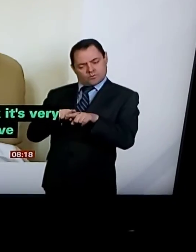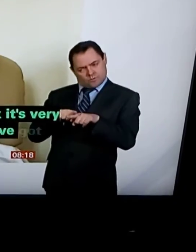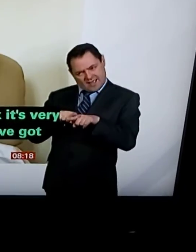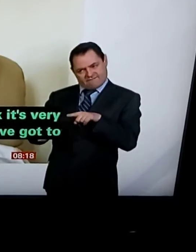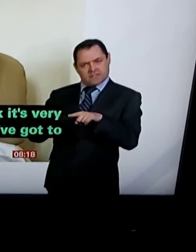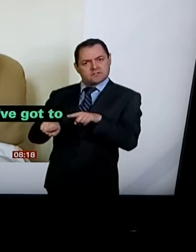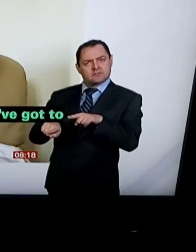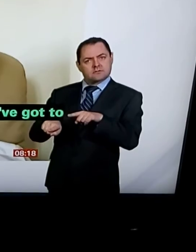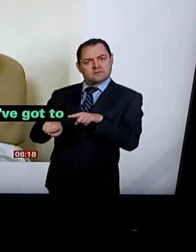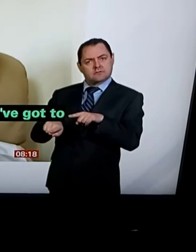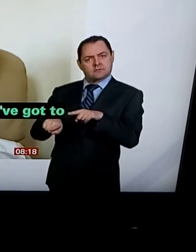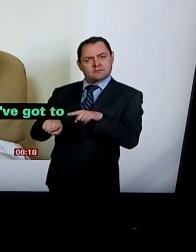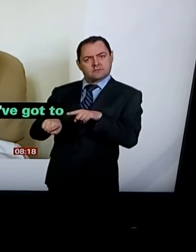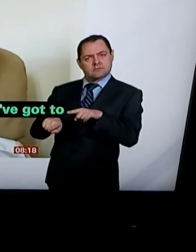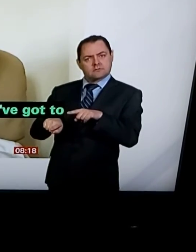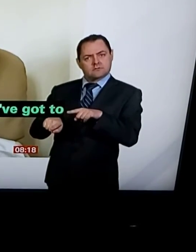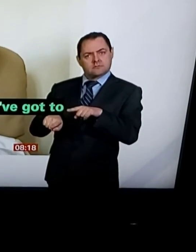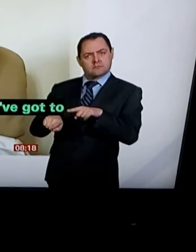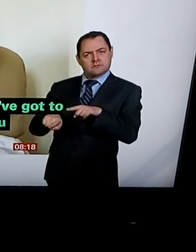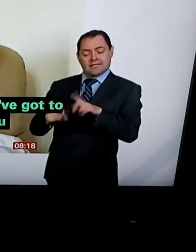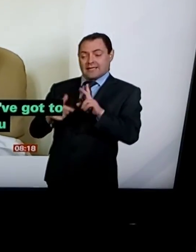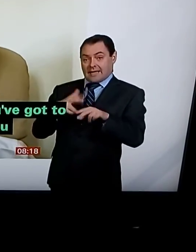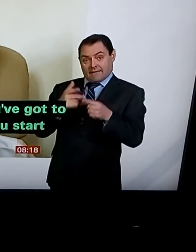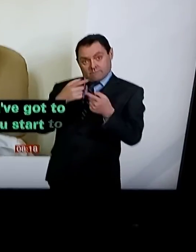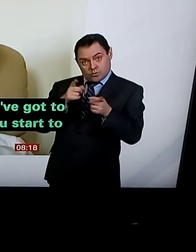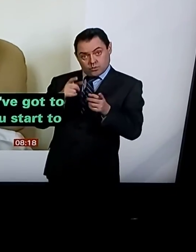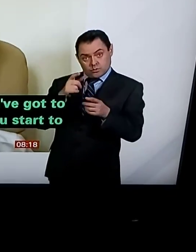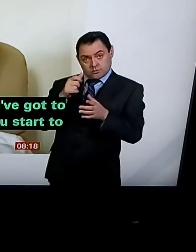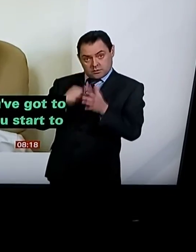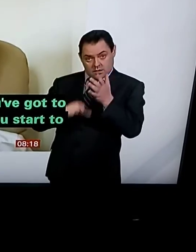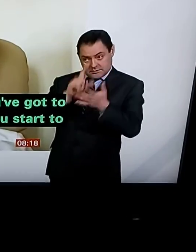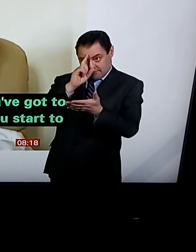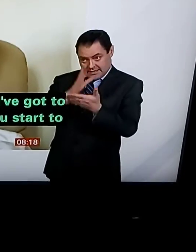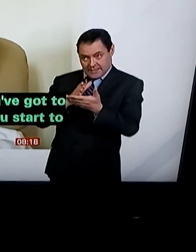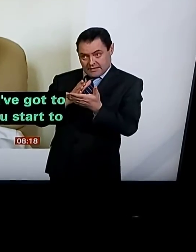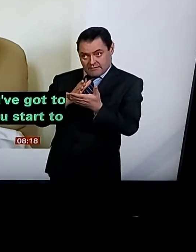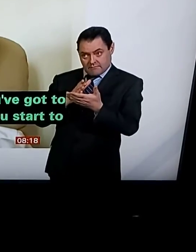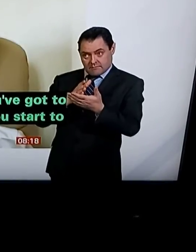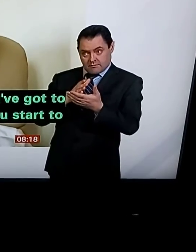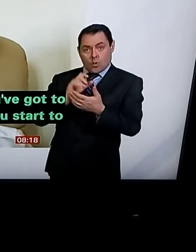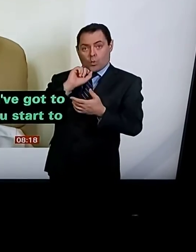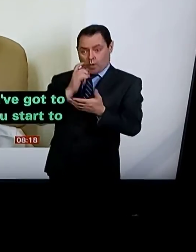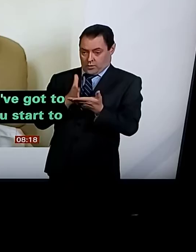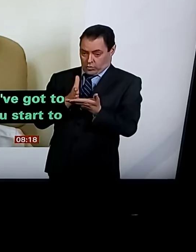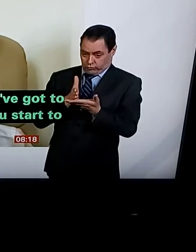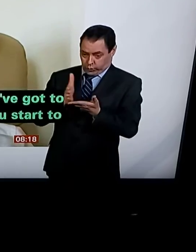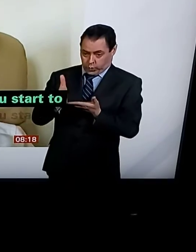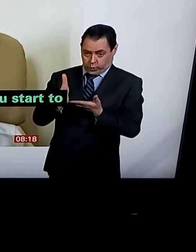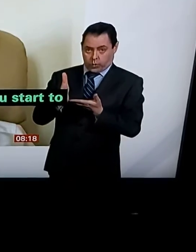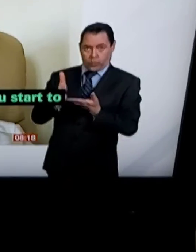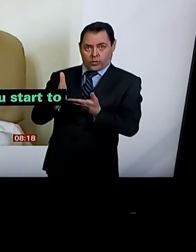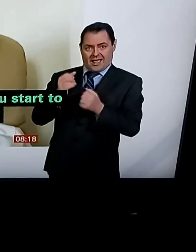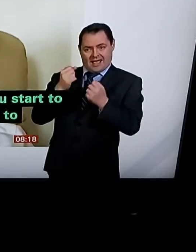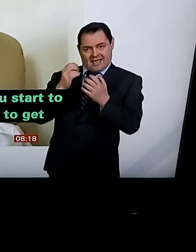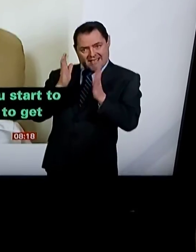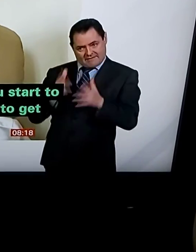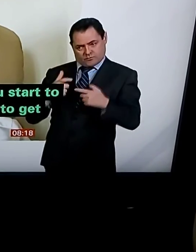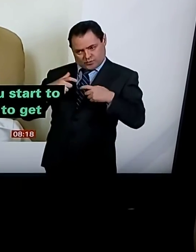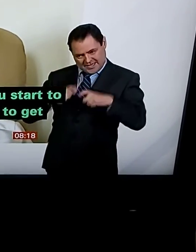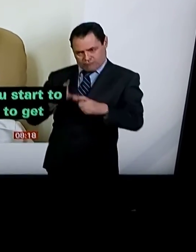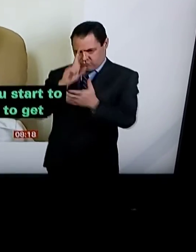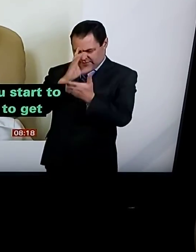Once you start to believe that you're going to go over it, you've got to keep believing